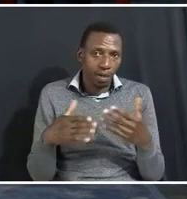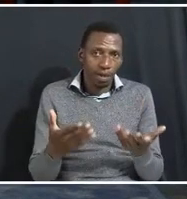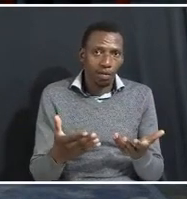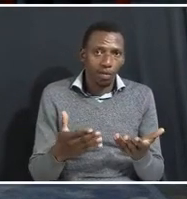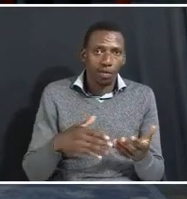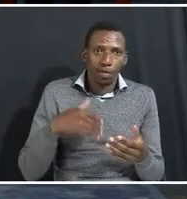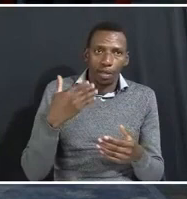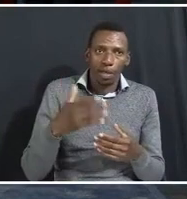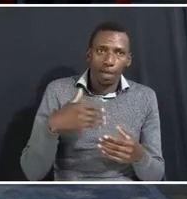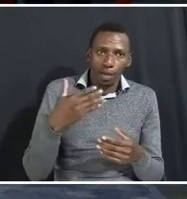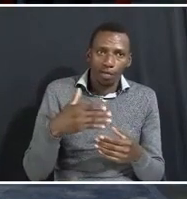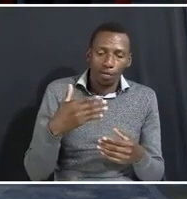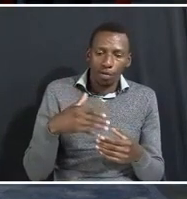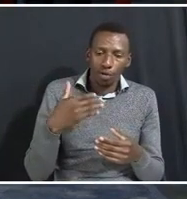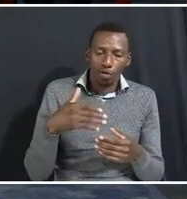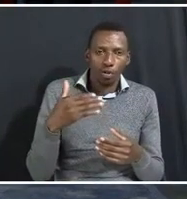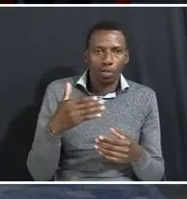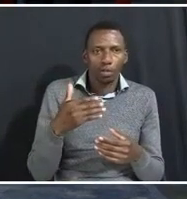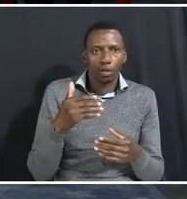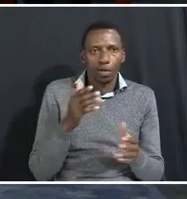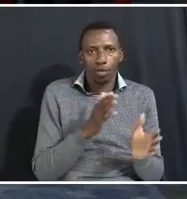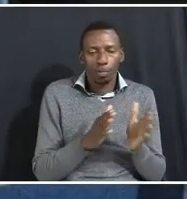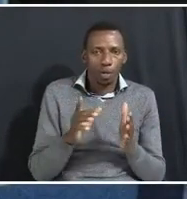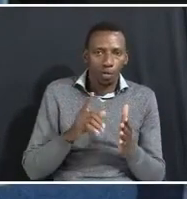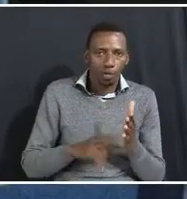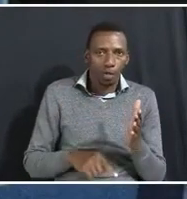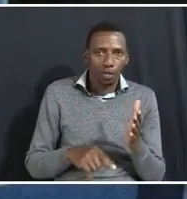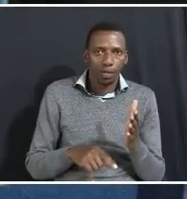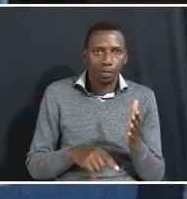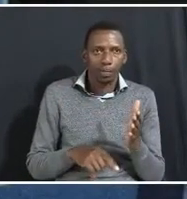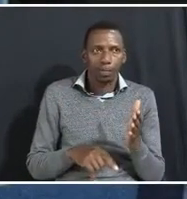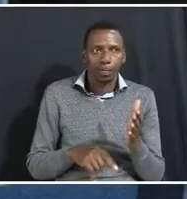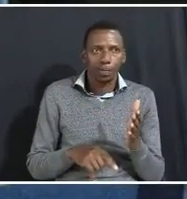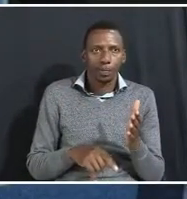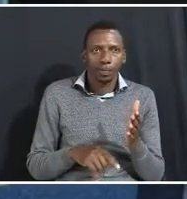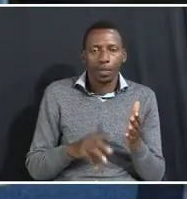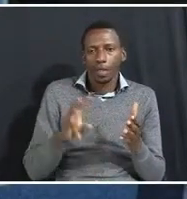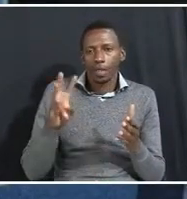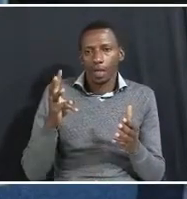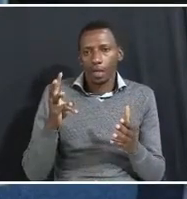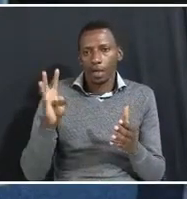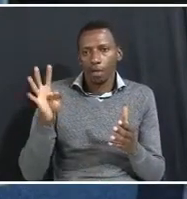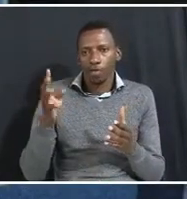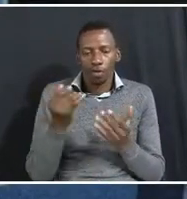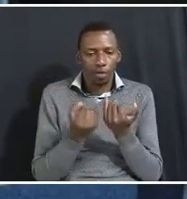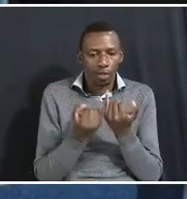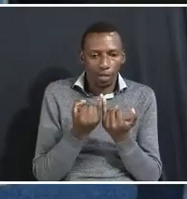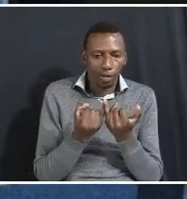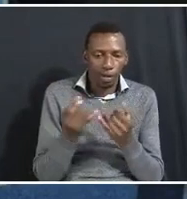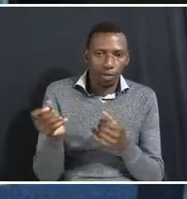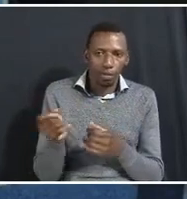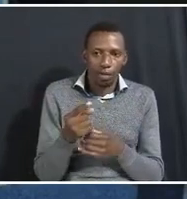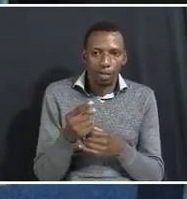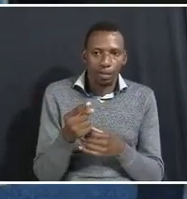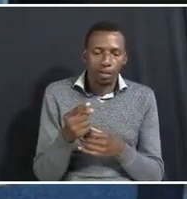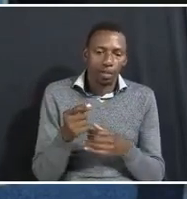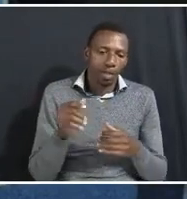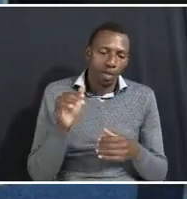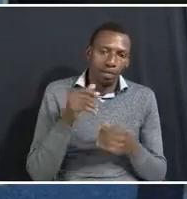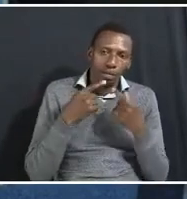every so often our plan is to do third and fourth Sabbath of the month, we should be able to announce that people